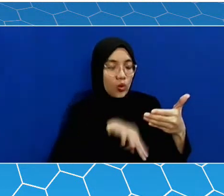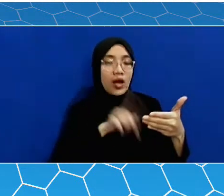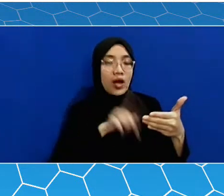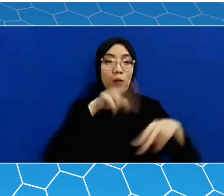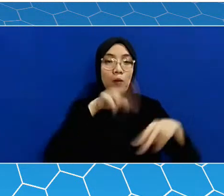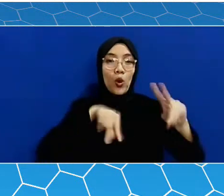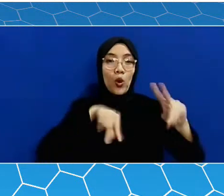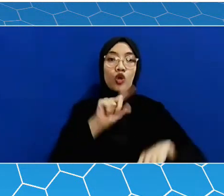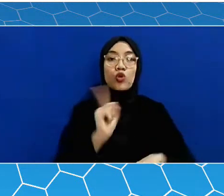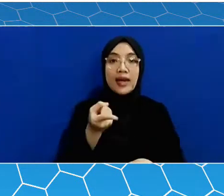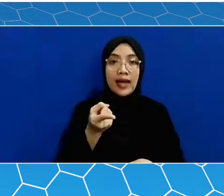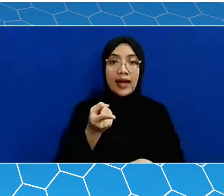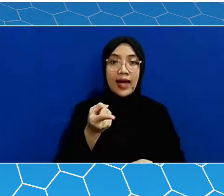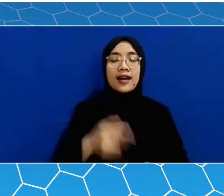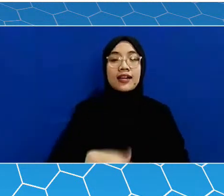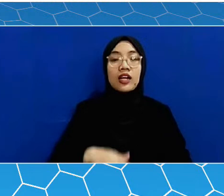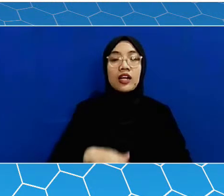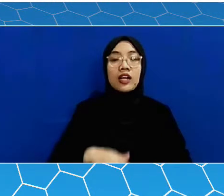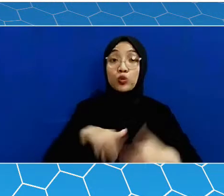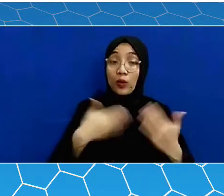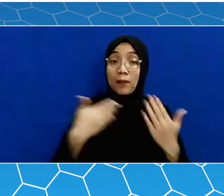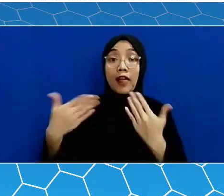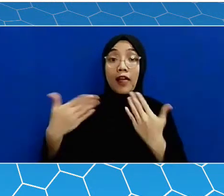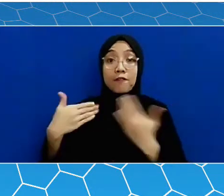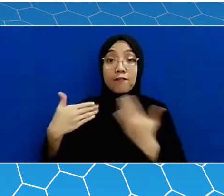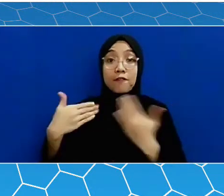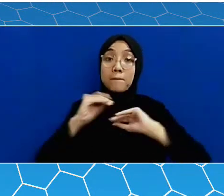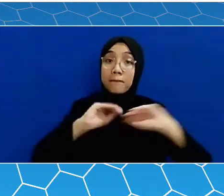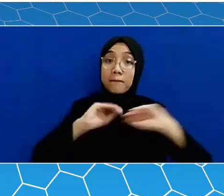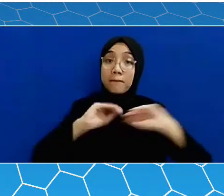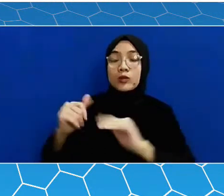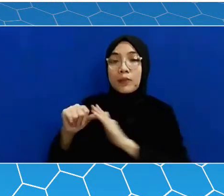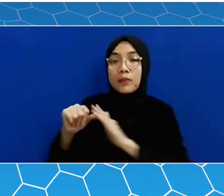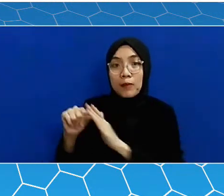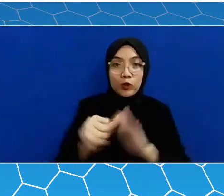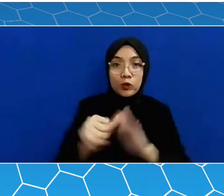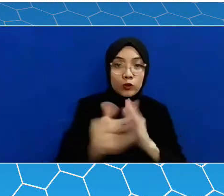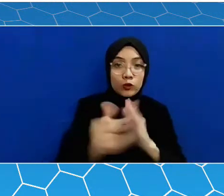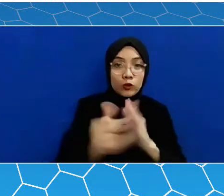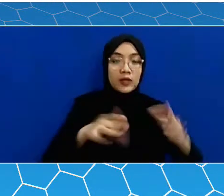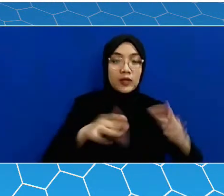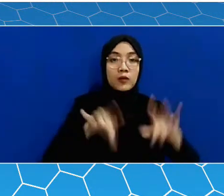to support them remotely in management of their condition. So in Scotland, we have about